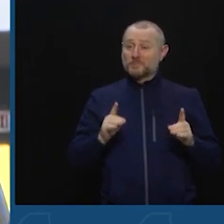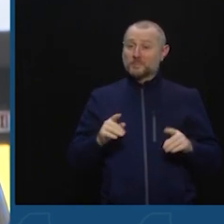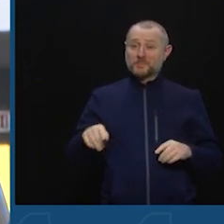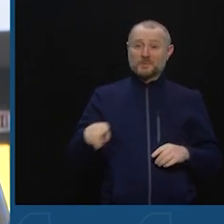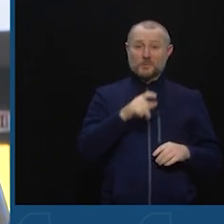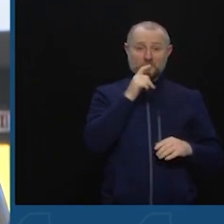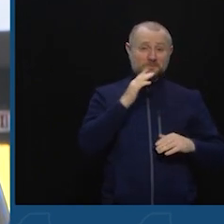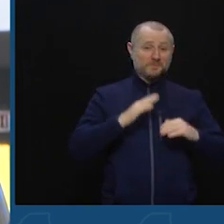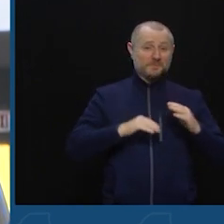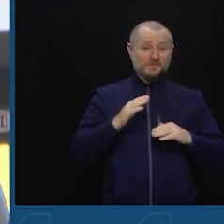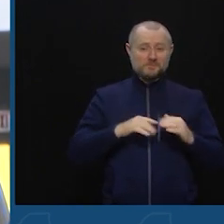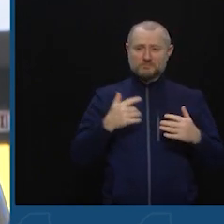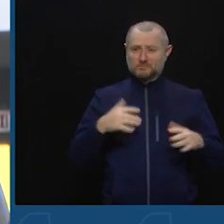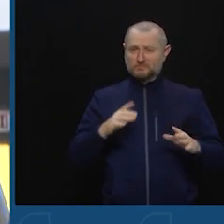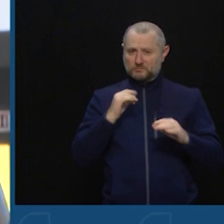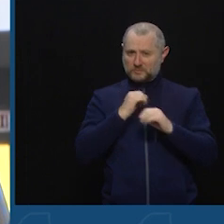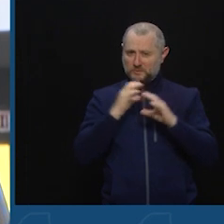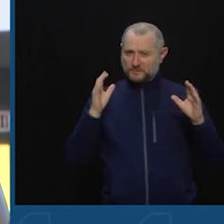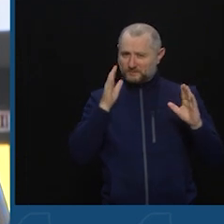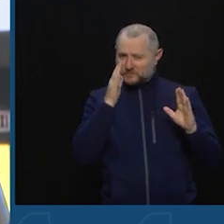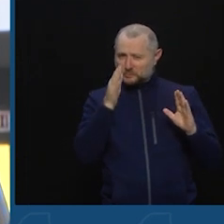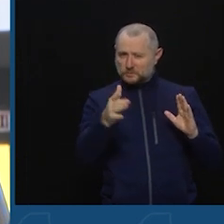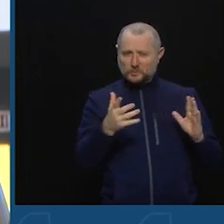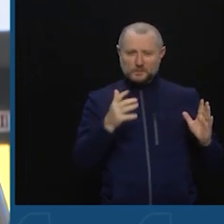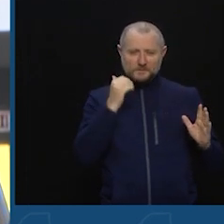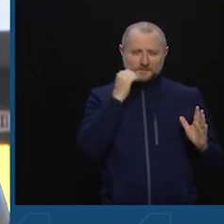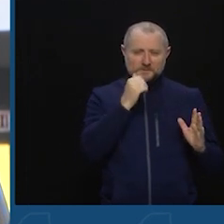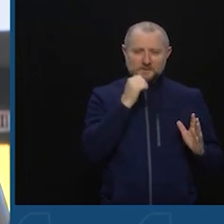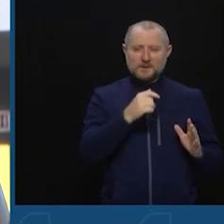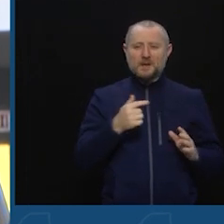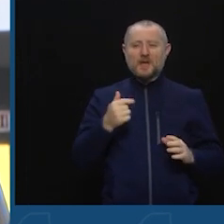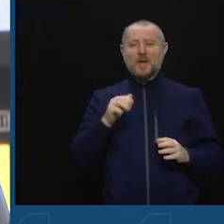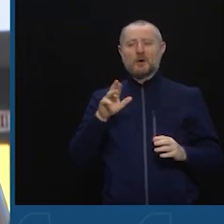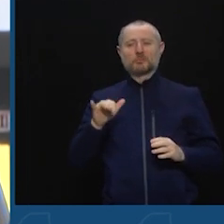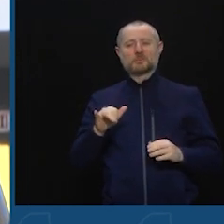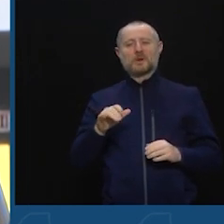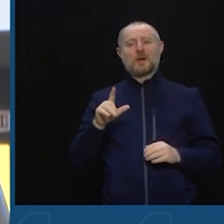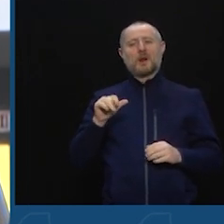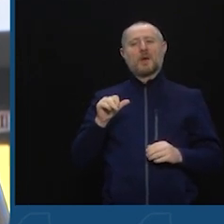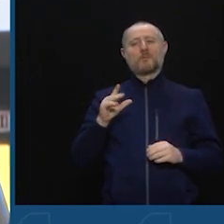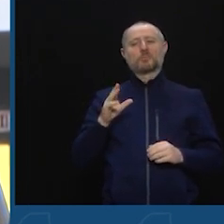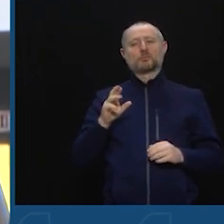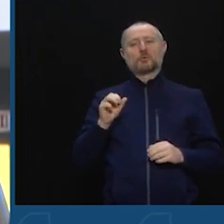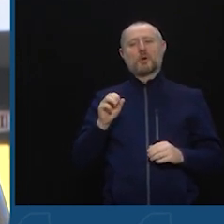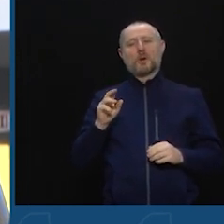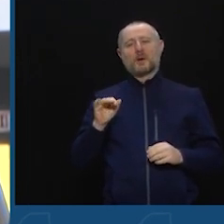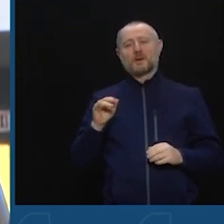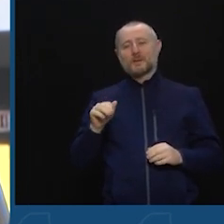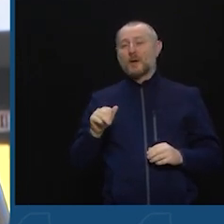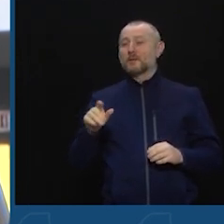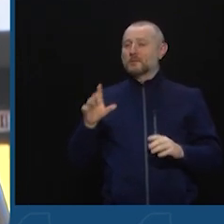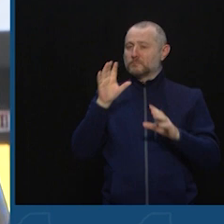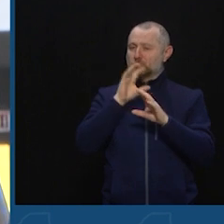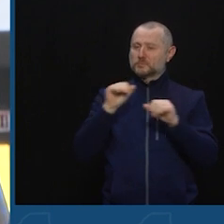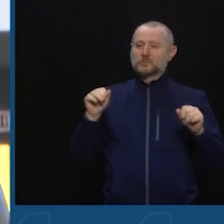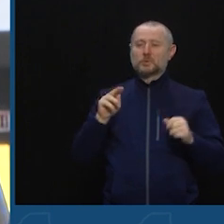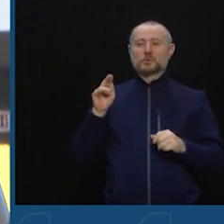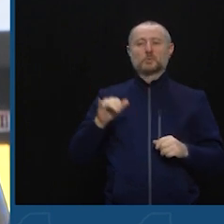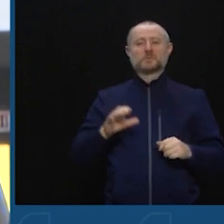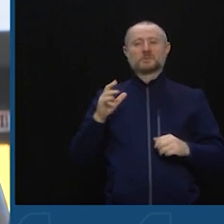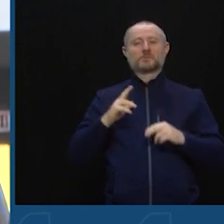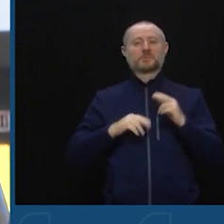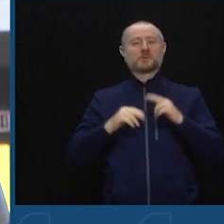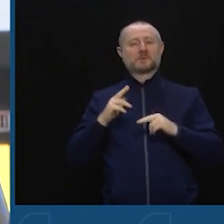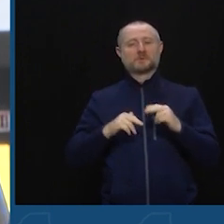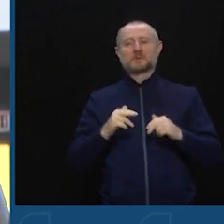our future literally day by day, and that is Gary LaBarbera, a commissioner, but also the president of New York City Building Trades,